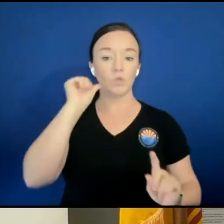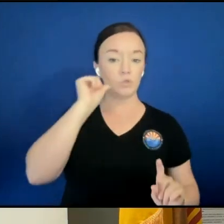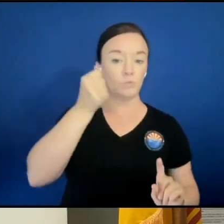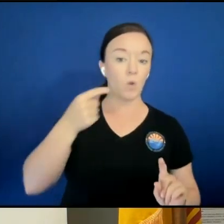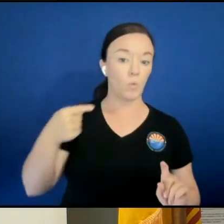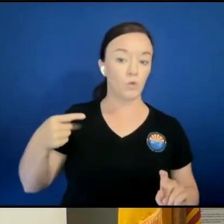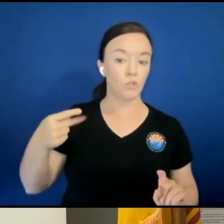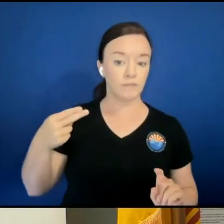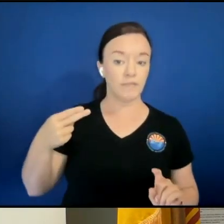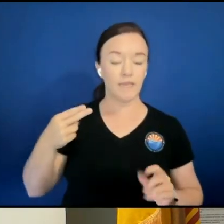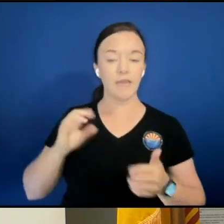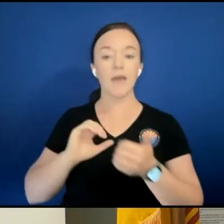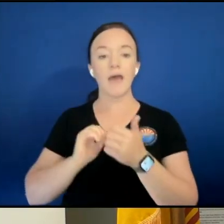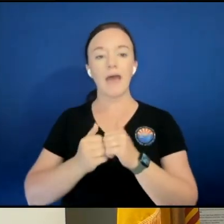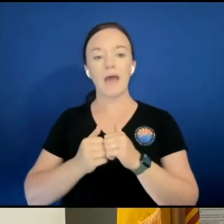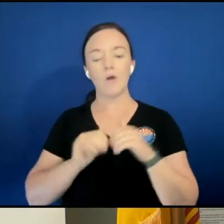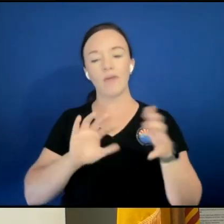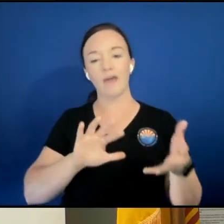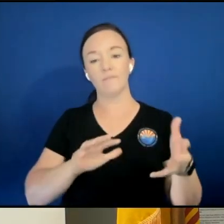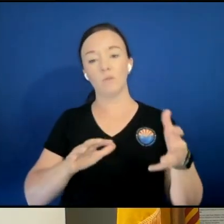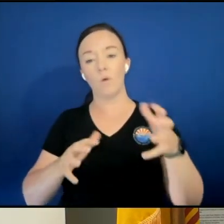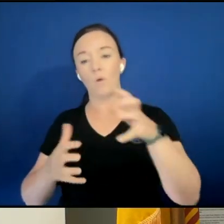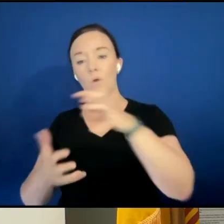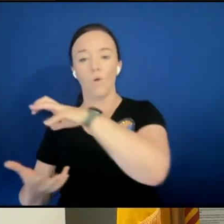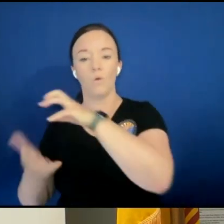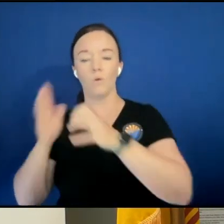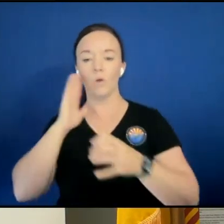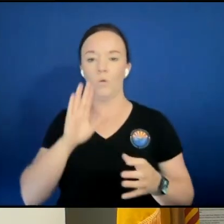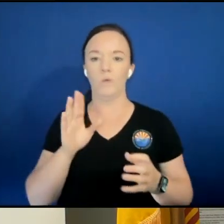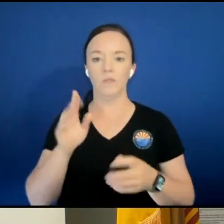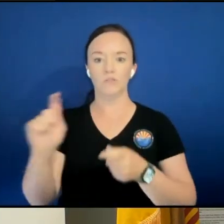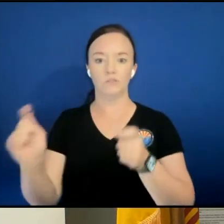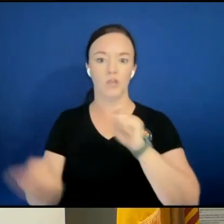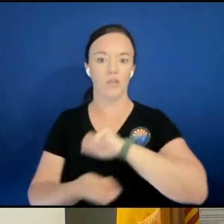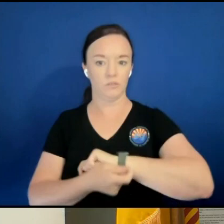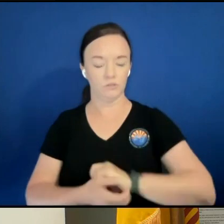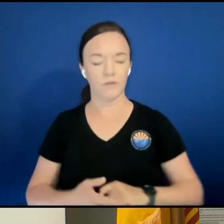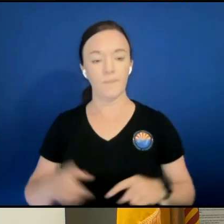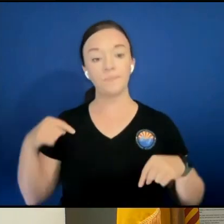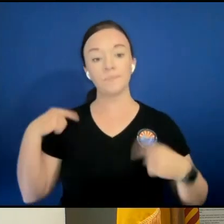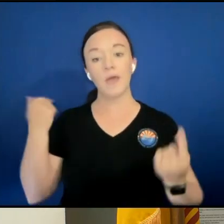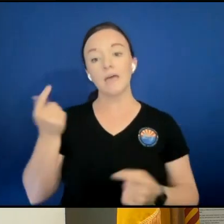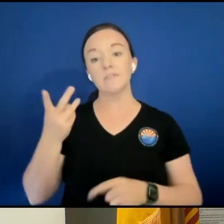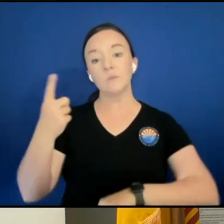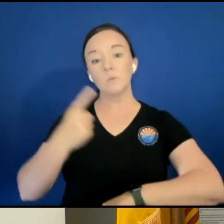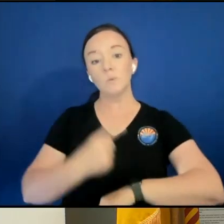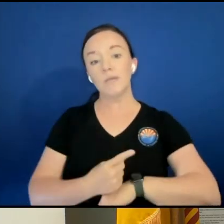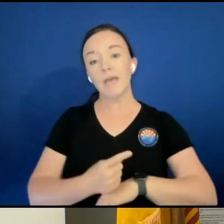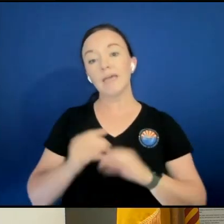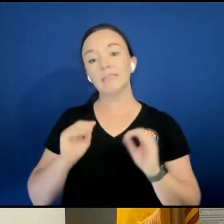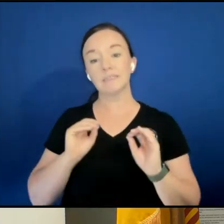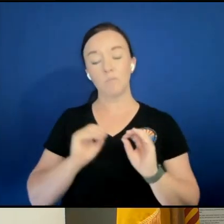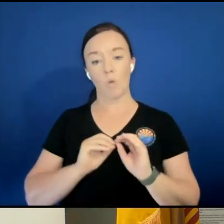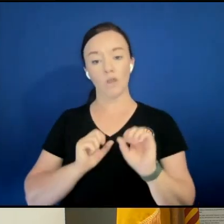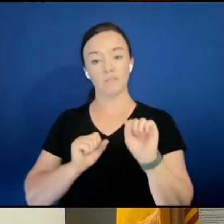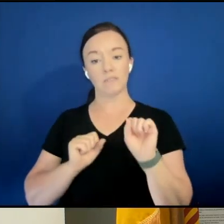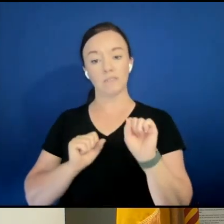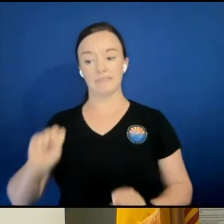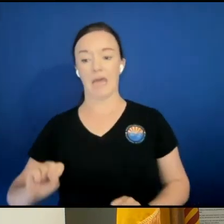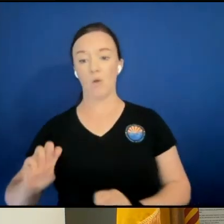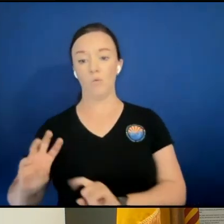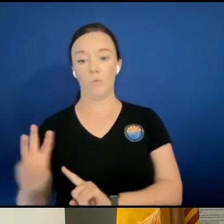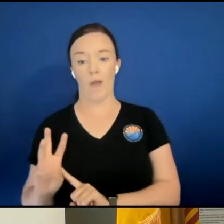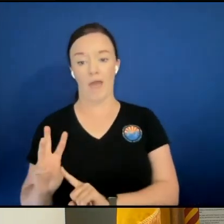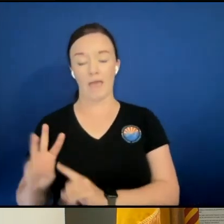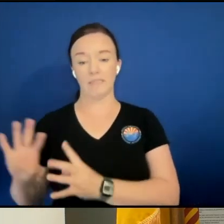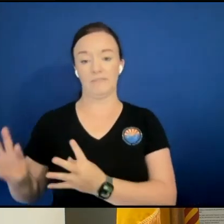flow pattern is going to change. So we've been dealing over the past few days with more of a flow coming out of the southwest direction,